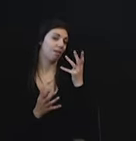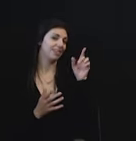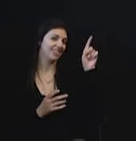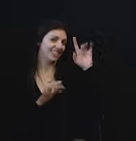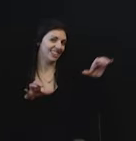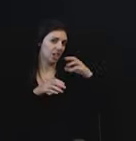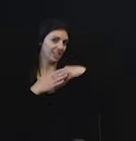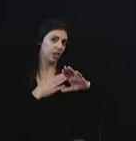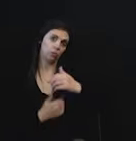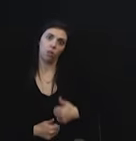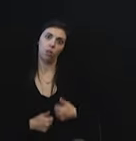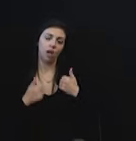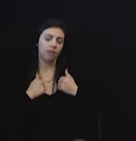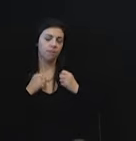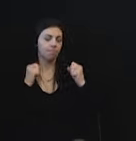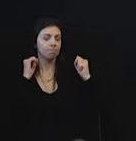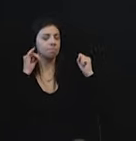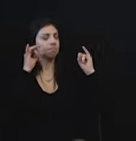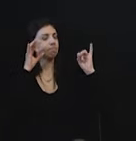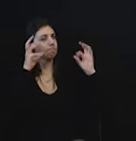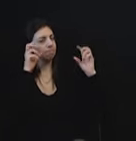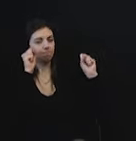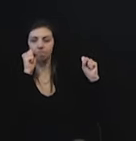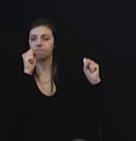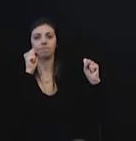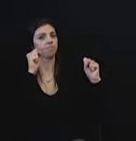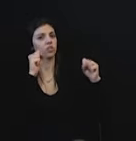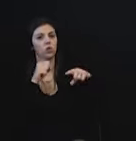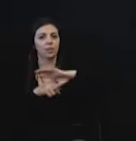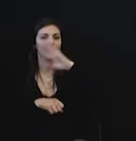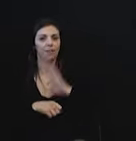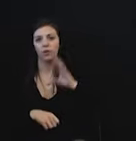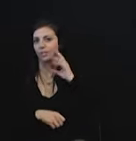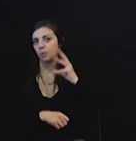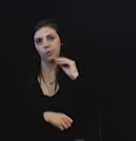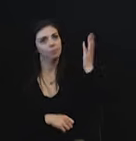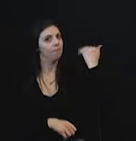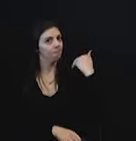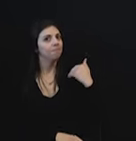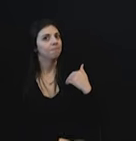and see what he does. It'll be unlike anything you have experienced before.